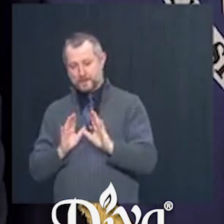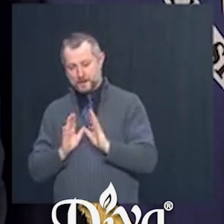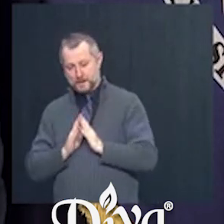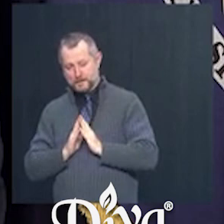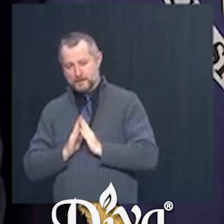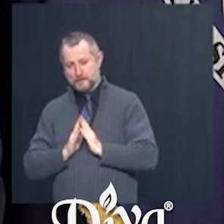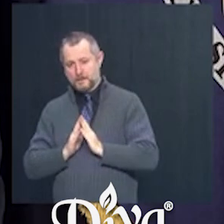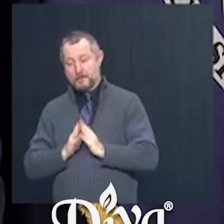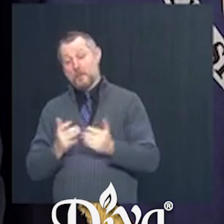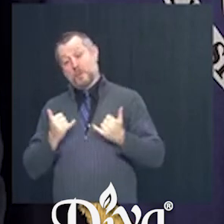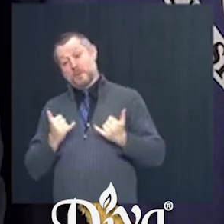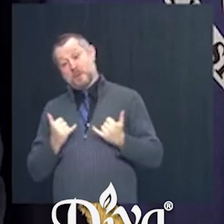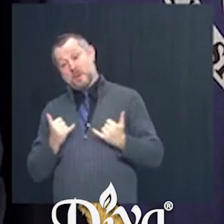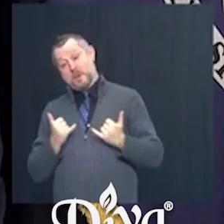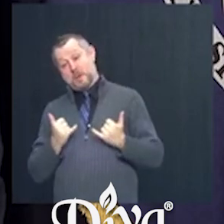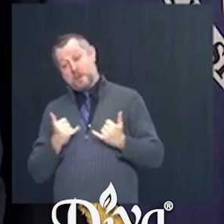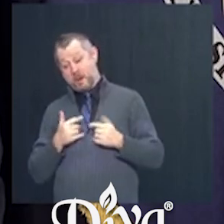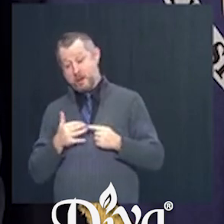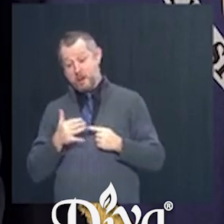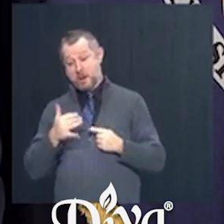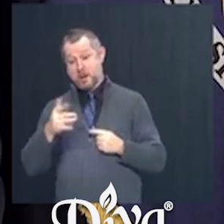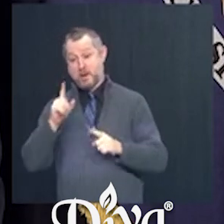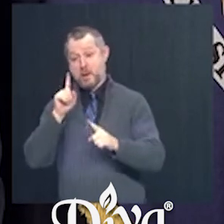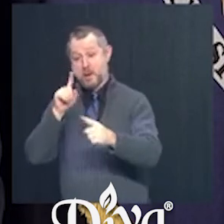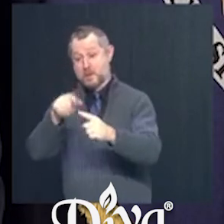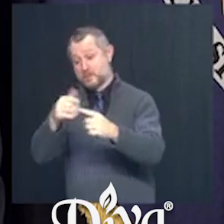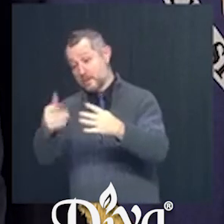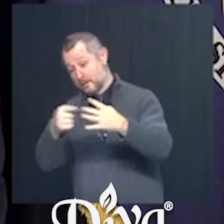now through mid-January.